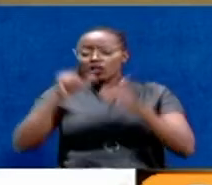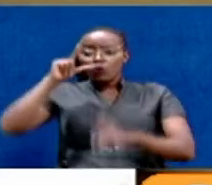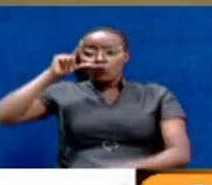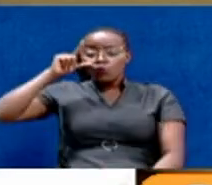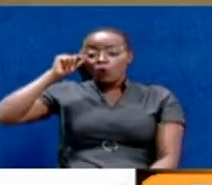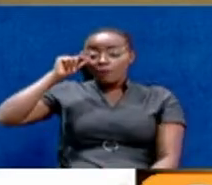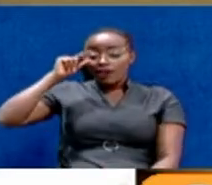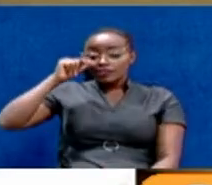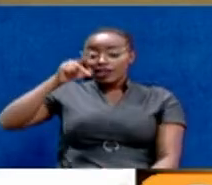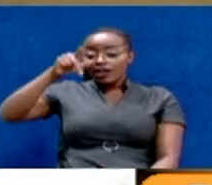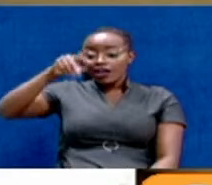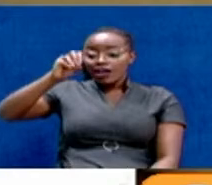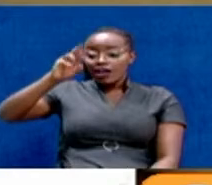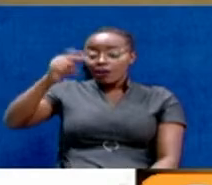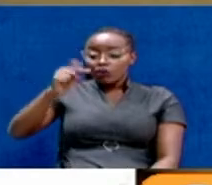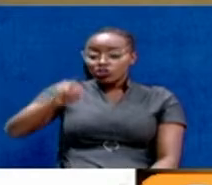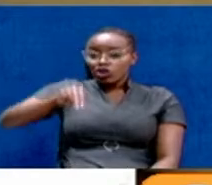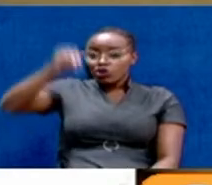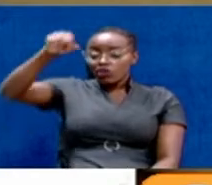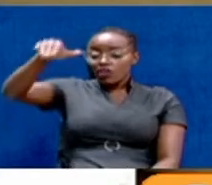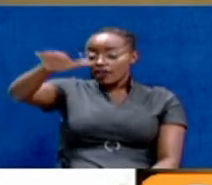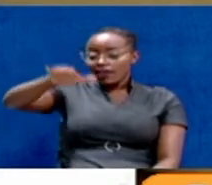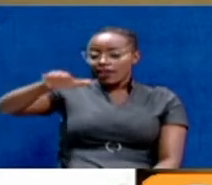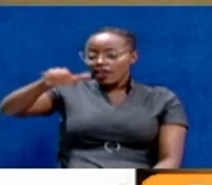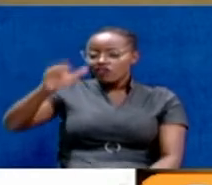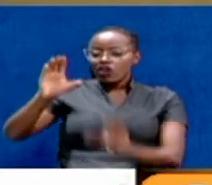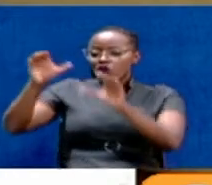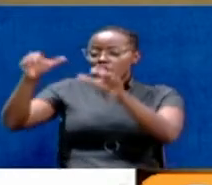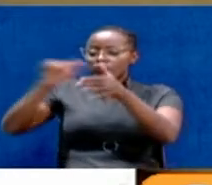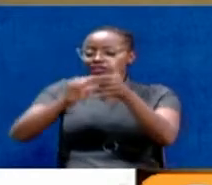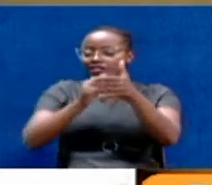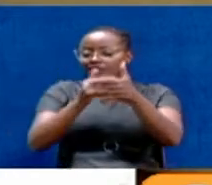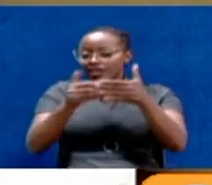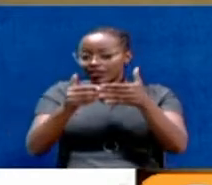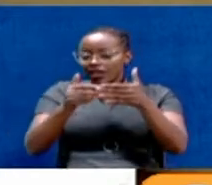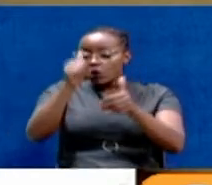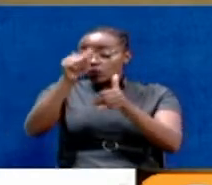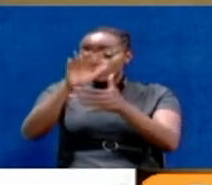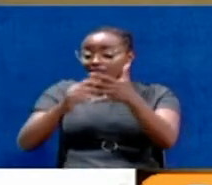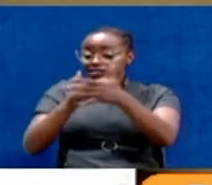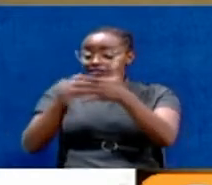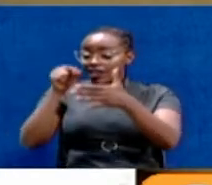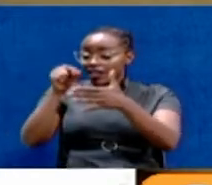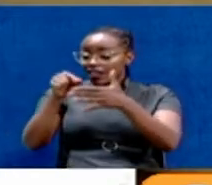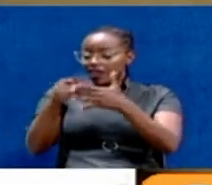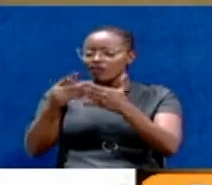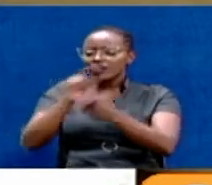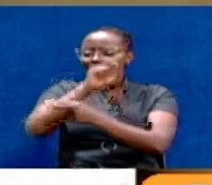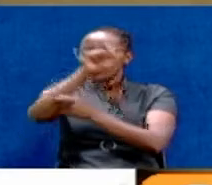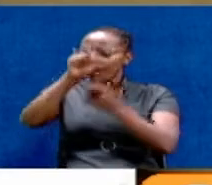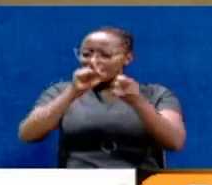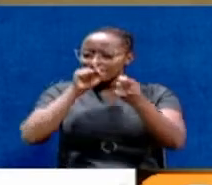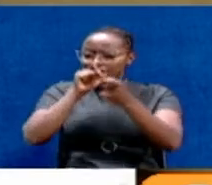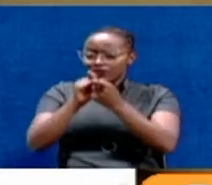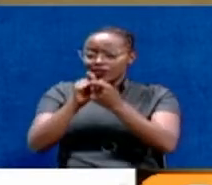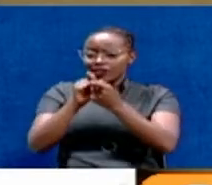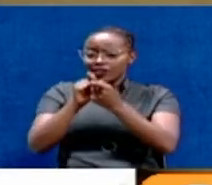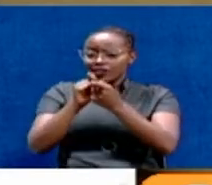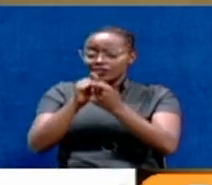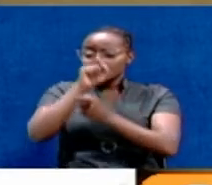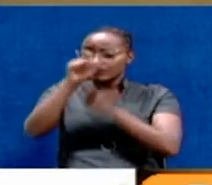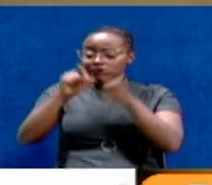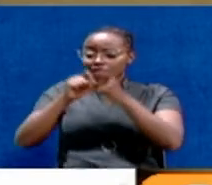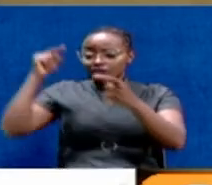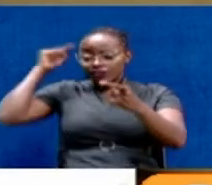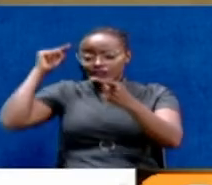Mombasa Port and Northern Corridor Community Charter. And this charter is very specific on